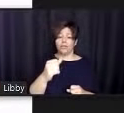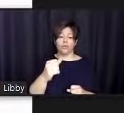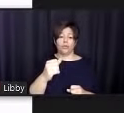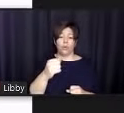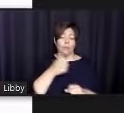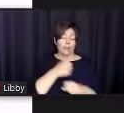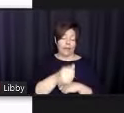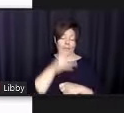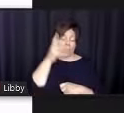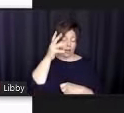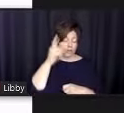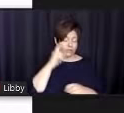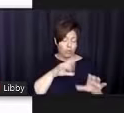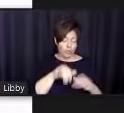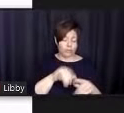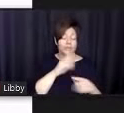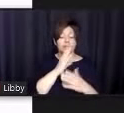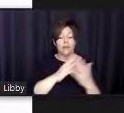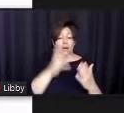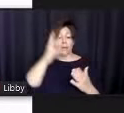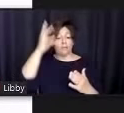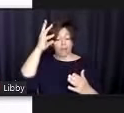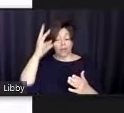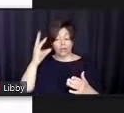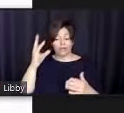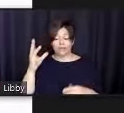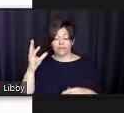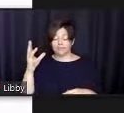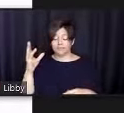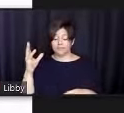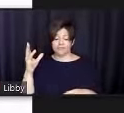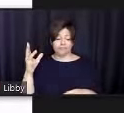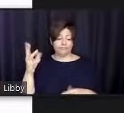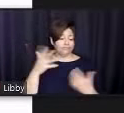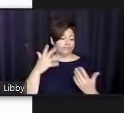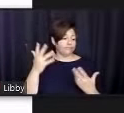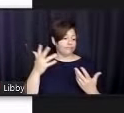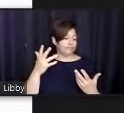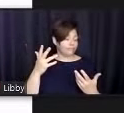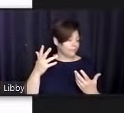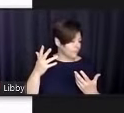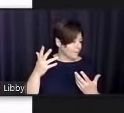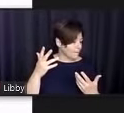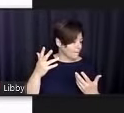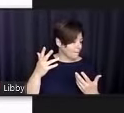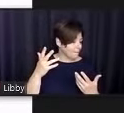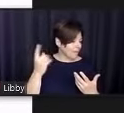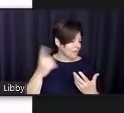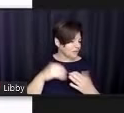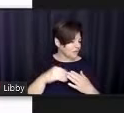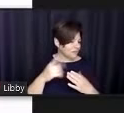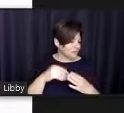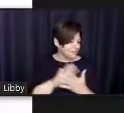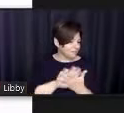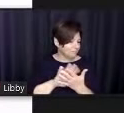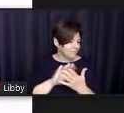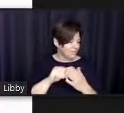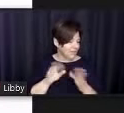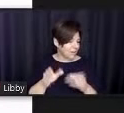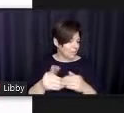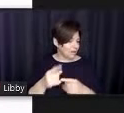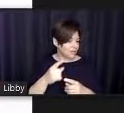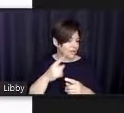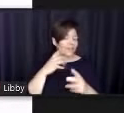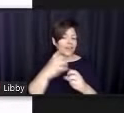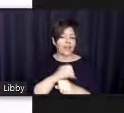this. Parents who are going to one of those, for lack of a better term, doc-in-the-box places, they're going there and they're getting prescriptions to say, kid